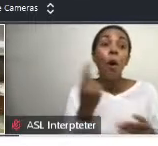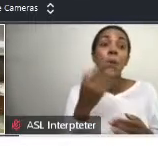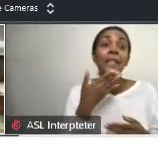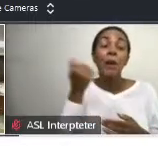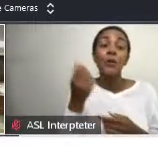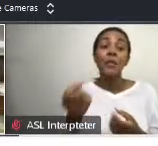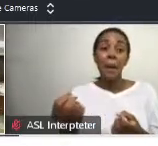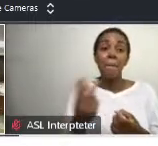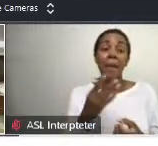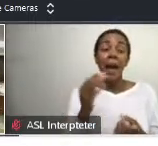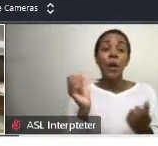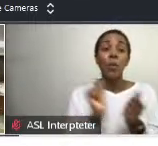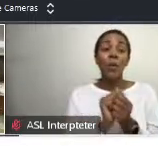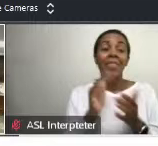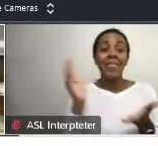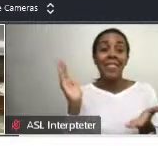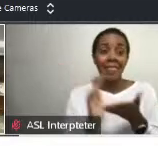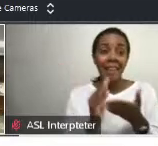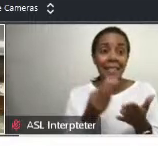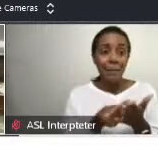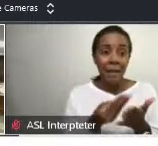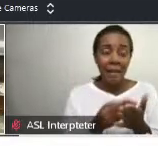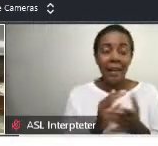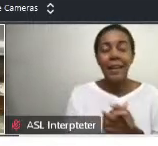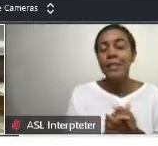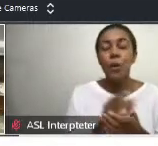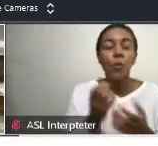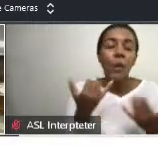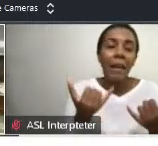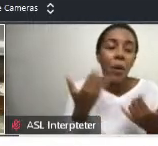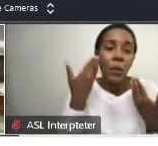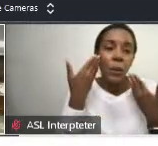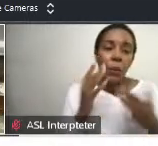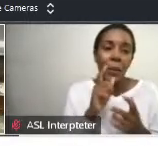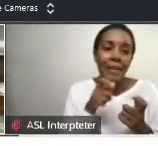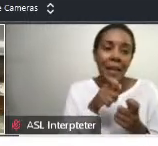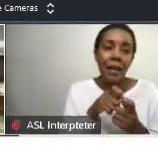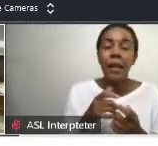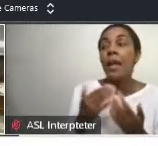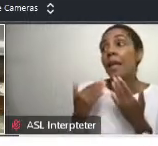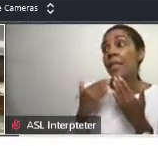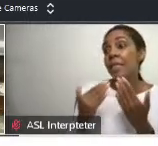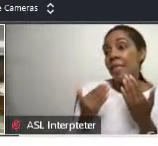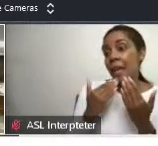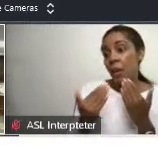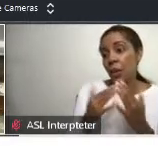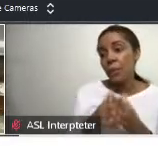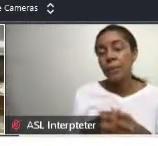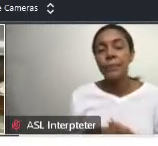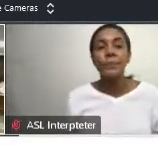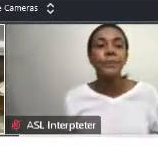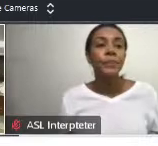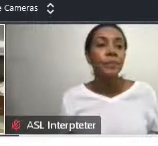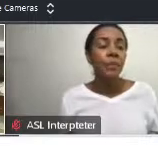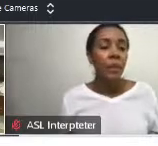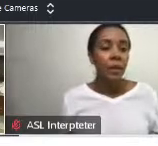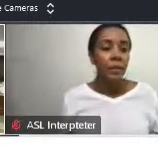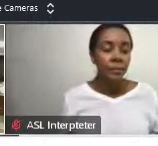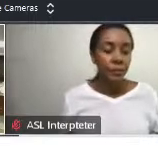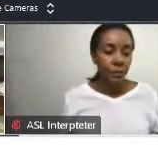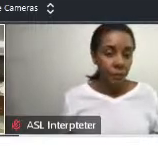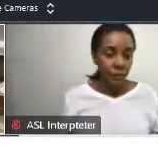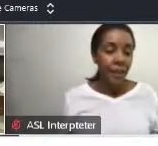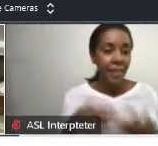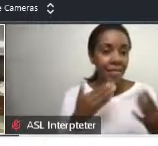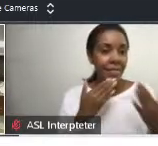we bid it out or award it, we won't exactly know. Okay, thank you, Chair, for the opportunity. Thank you, Councilwoman